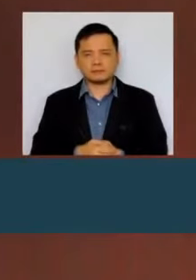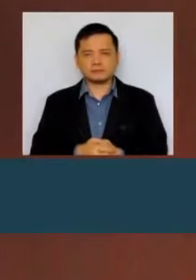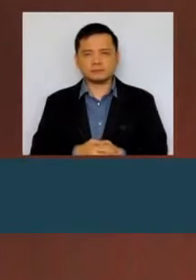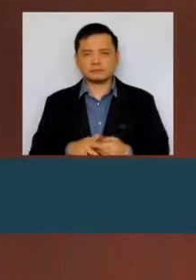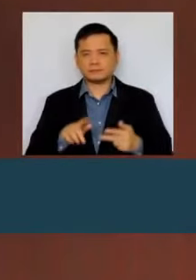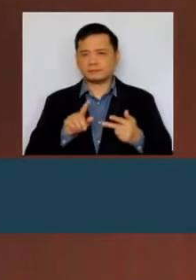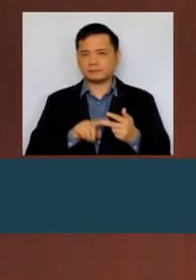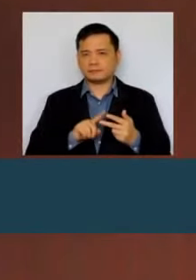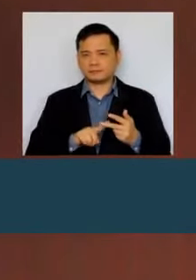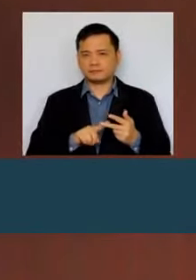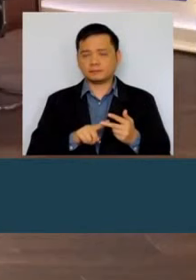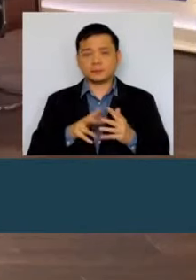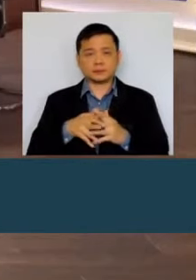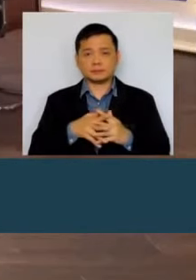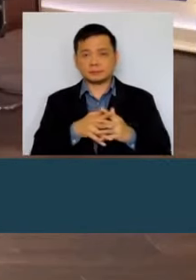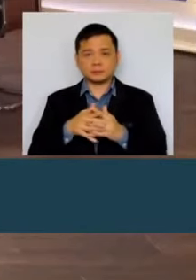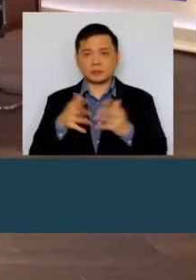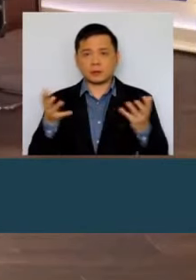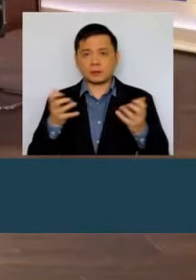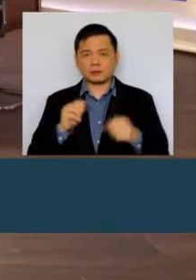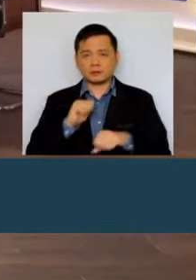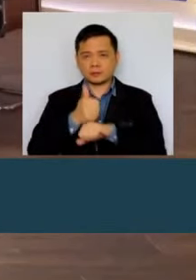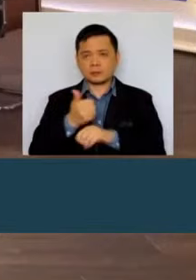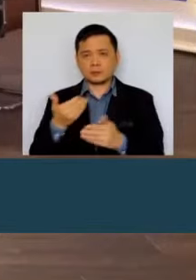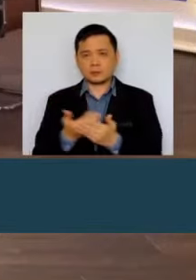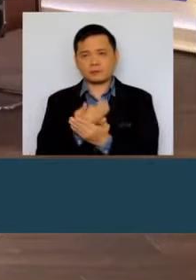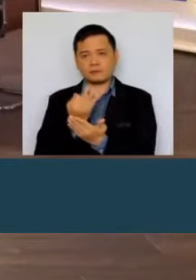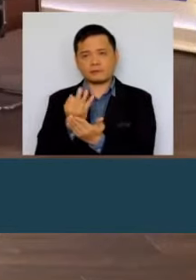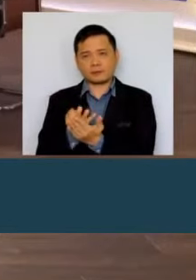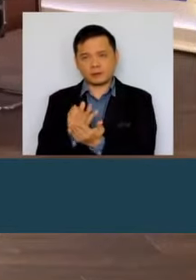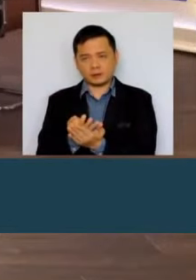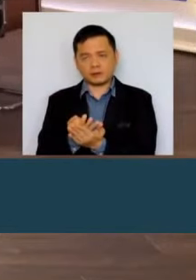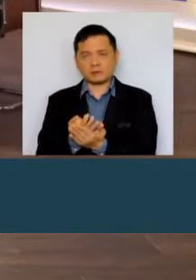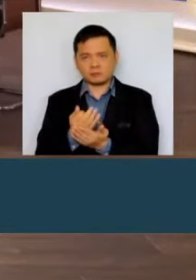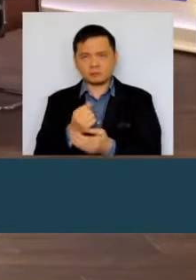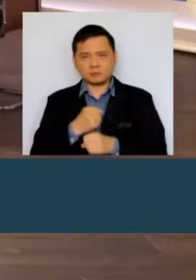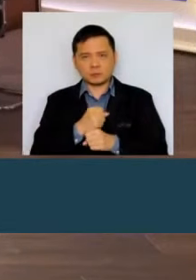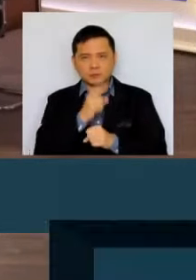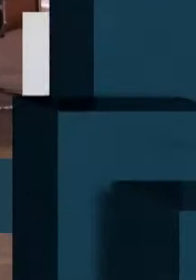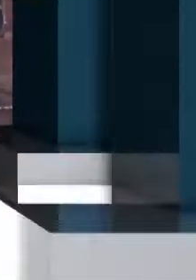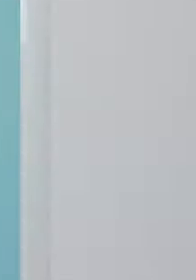America pledges to set up new funding to bolster democracy worldwide.